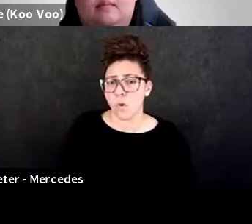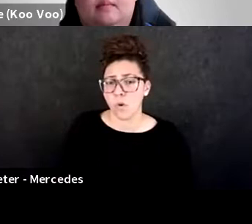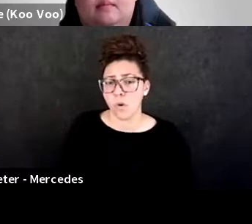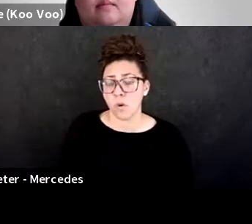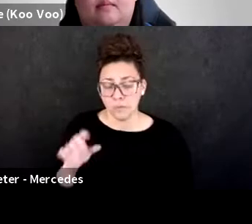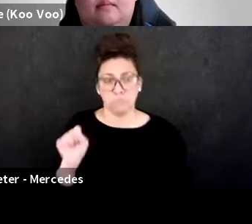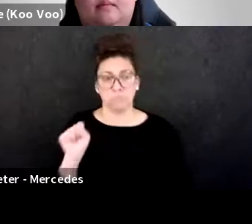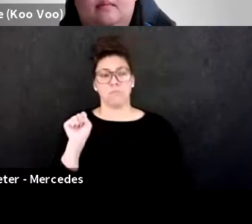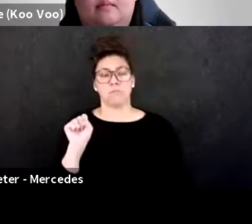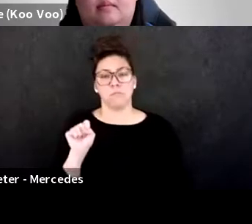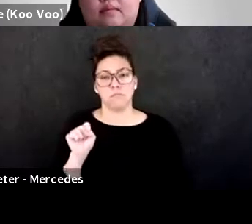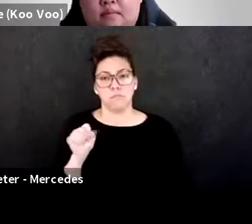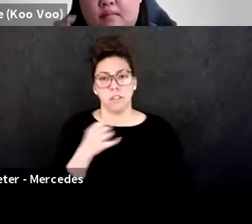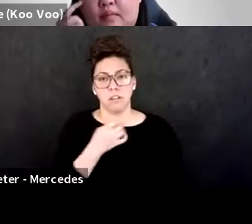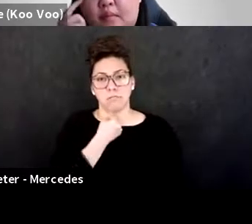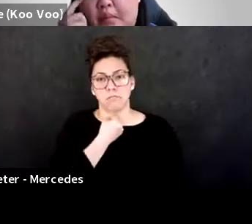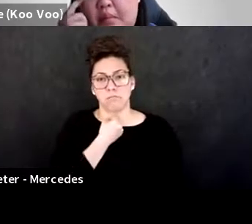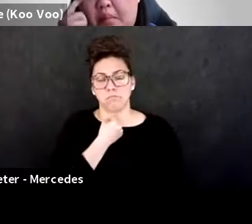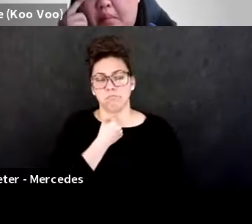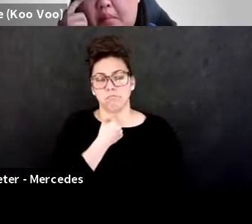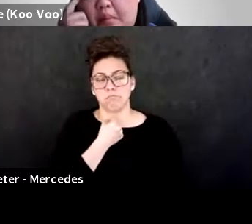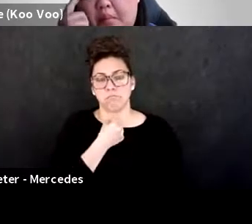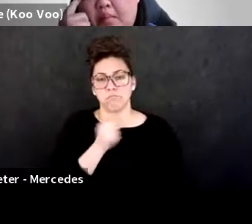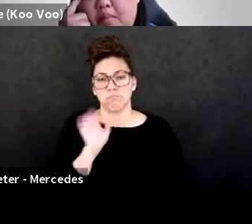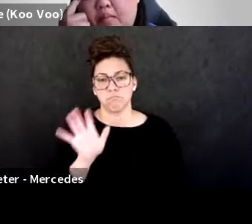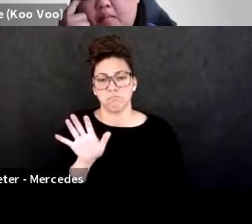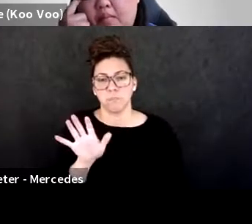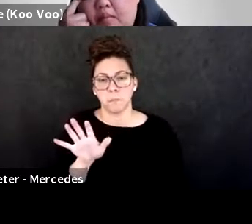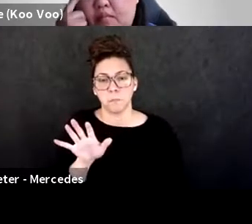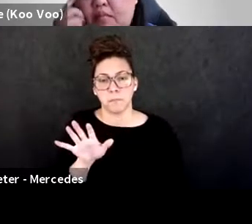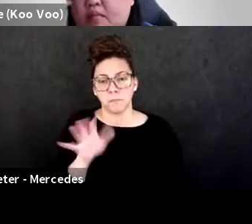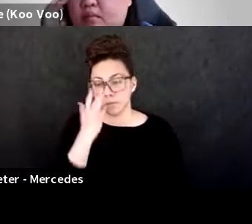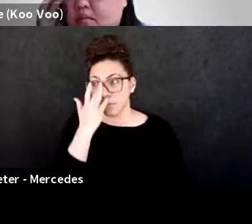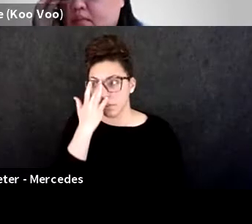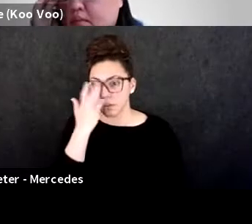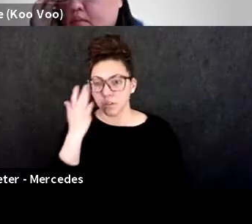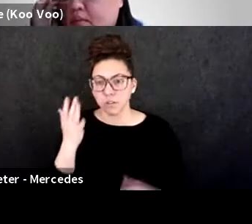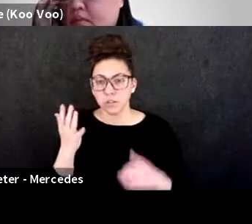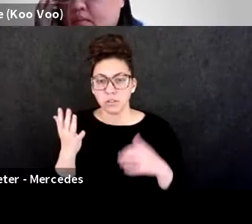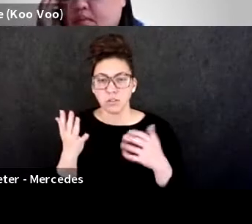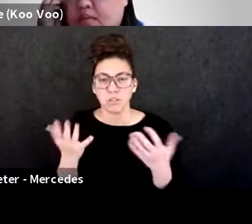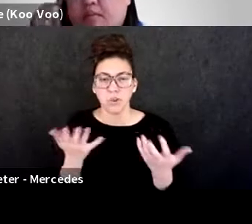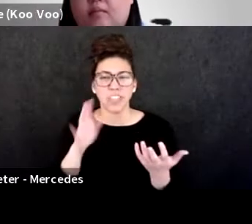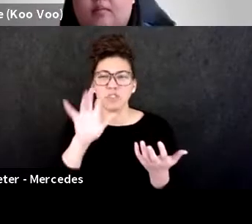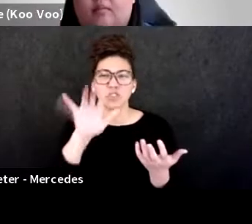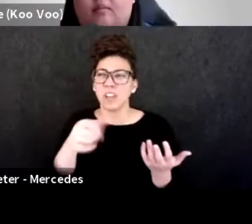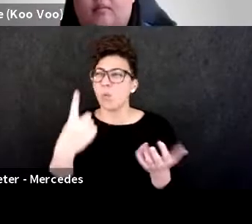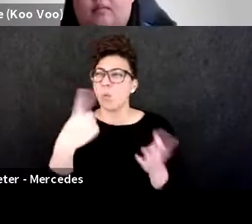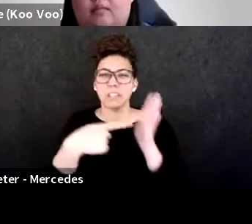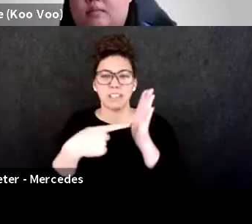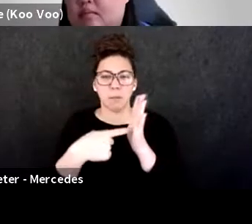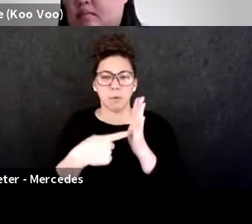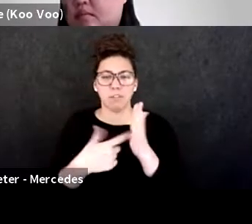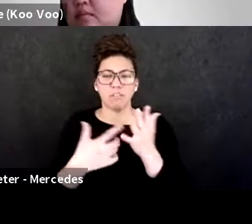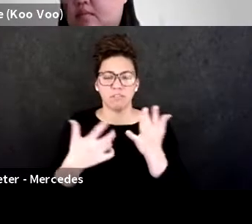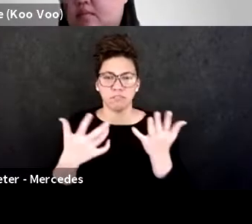was kind of taken aback. So I think in whatever way we need to, that's an example, maybe an egregious